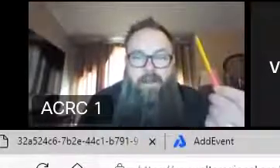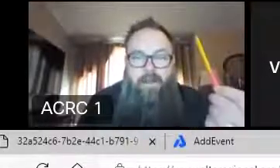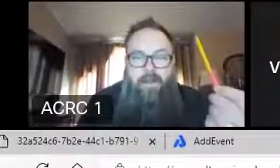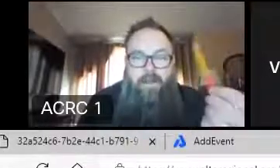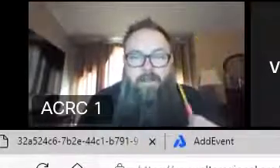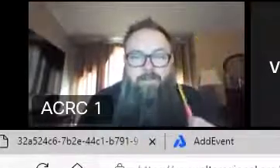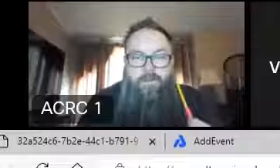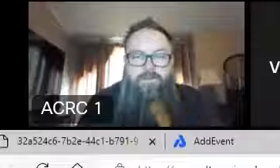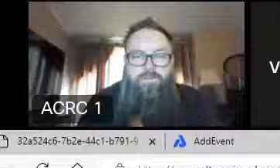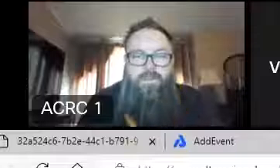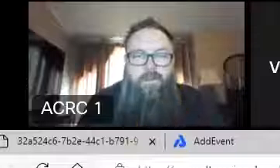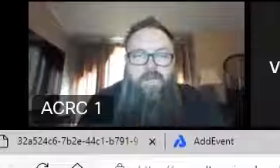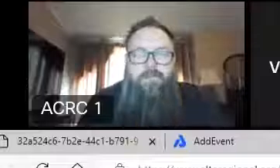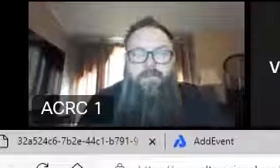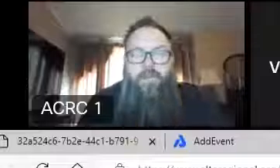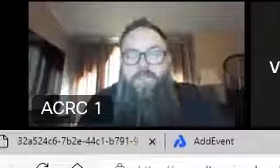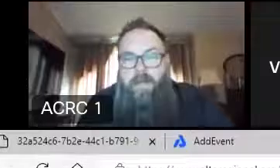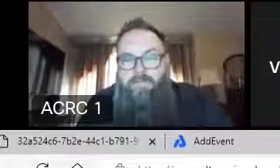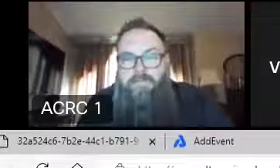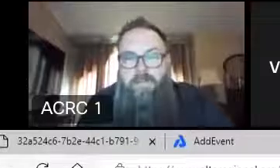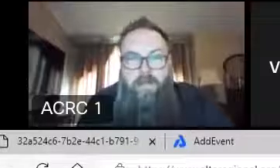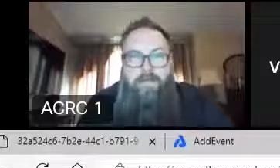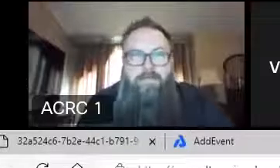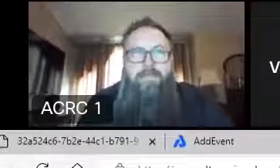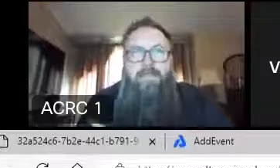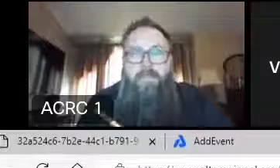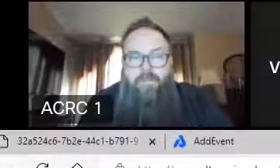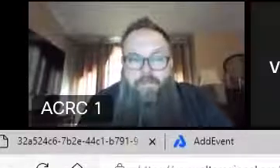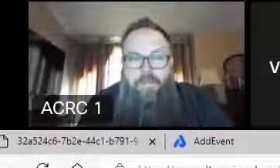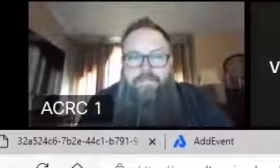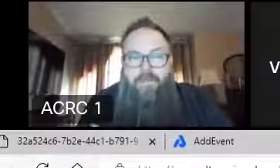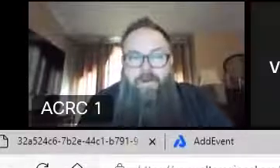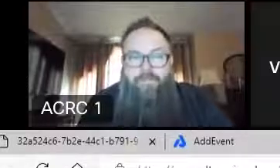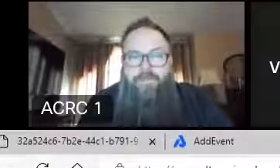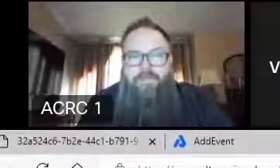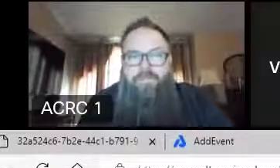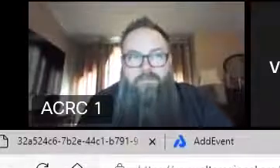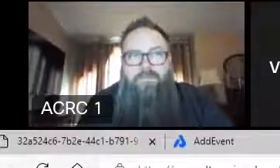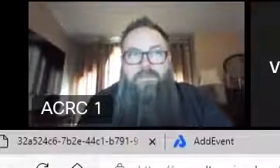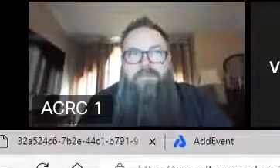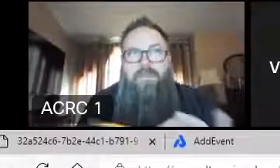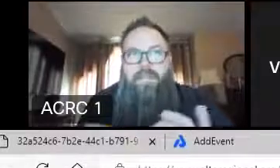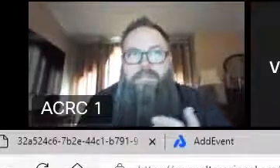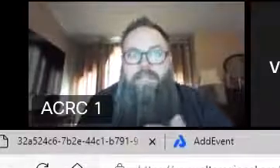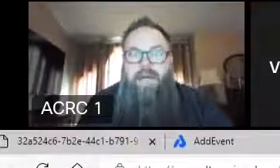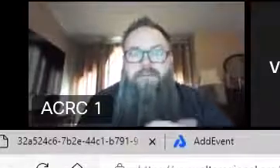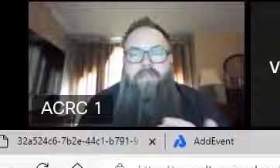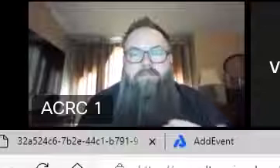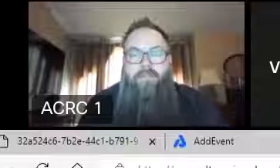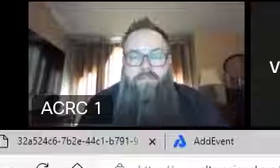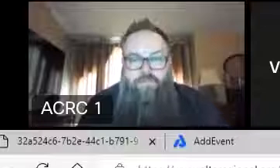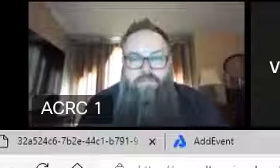Additionally, at Alta California Regional Center, we have 4,000 clients that are utilizing alternative services. That's a